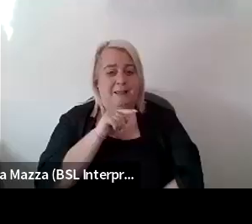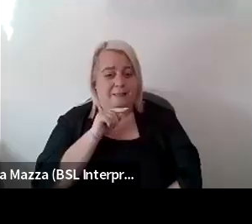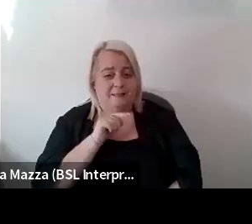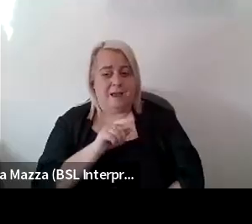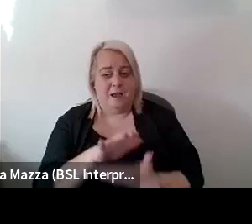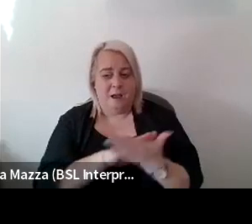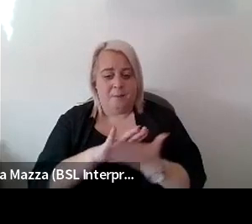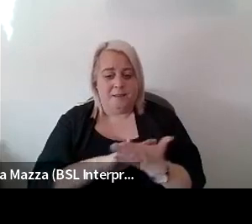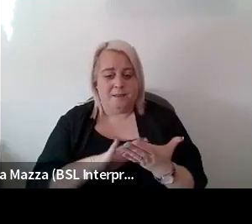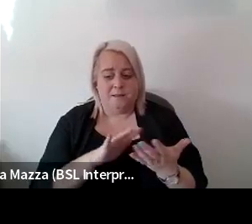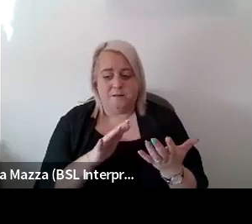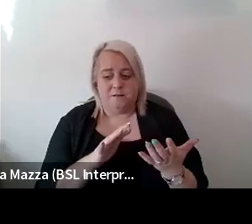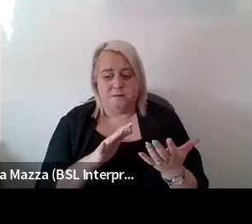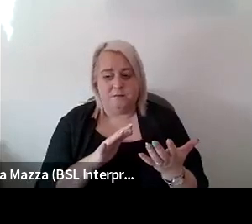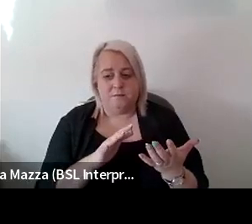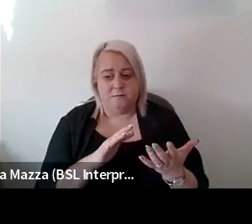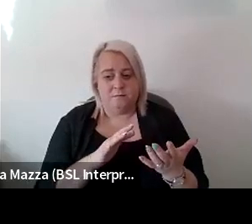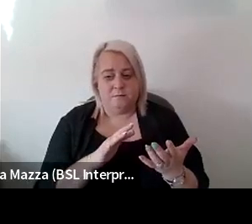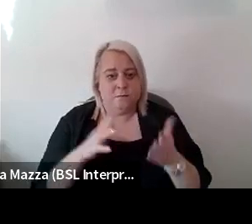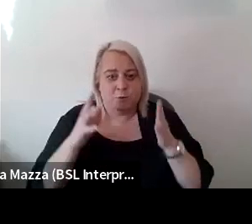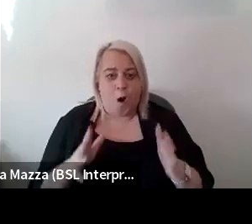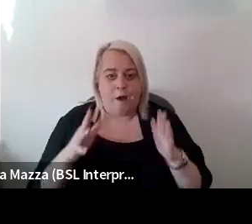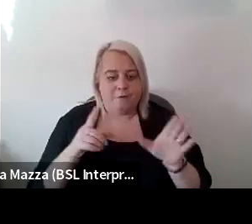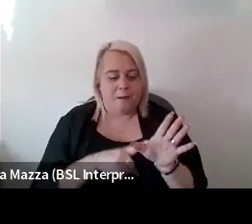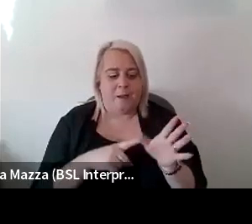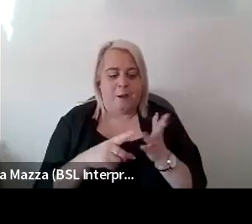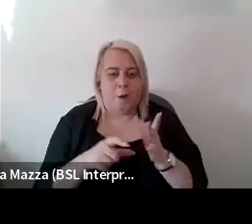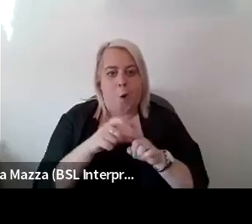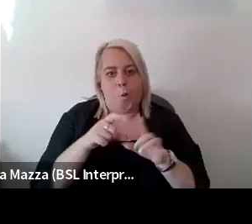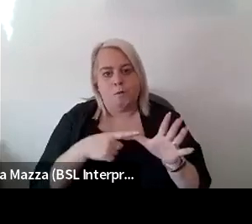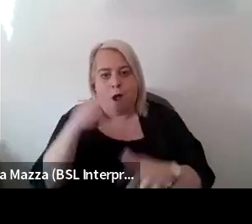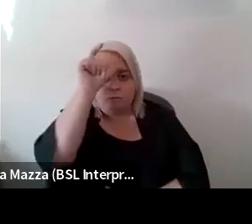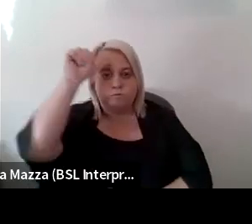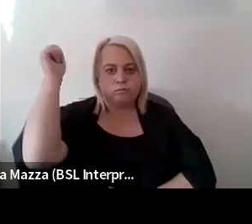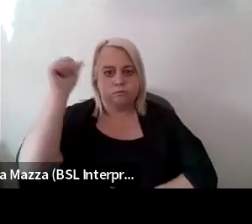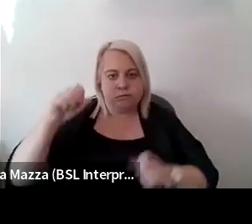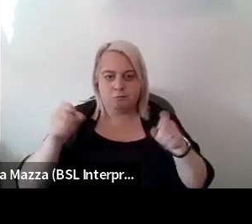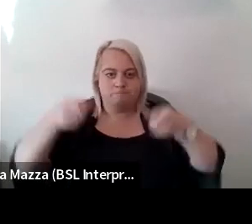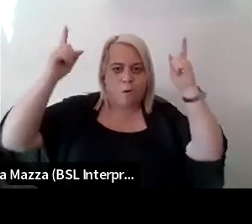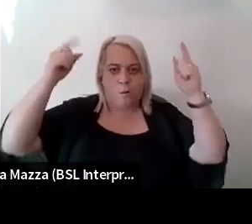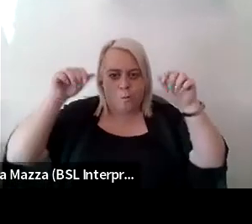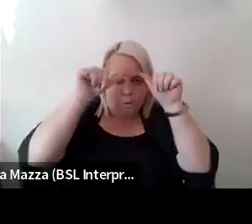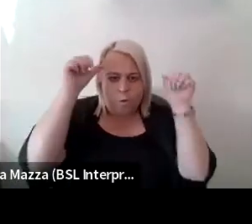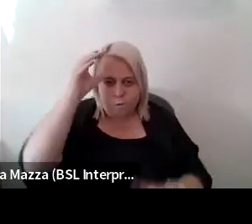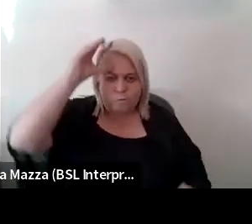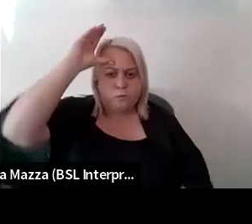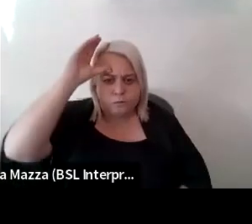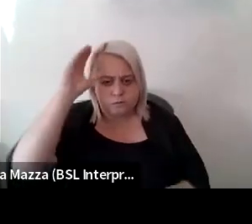don't have to be Yoda or some sort of Jedi master at